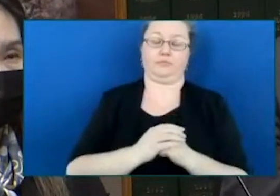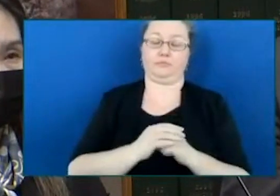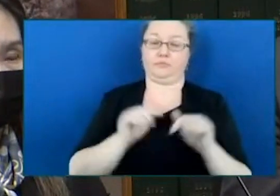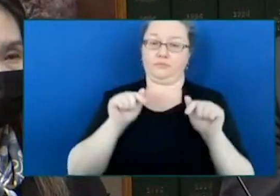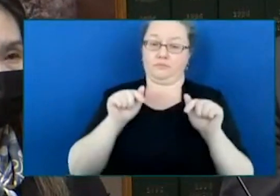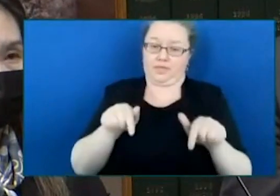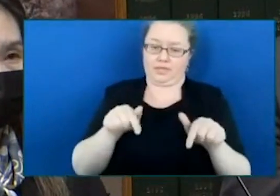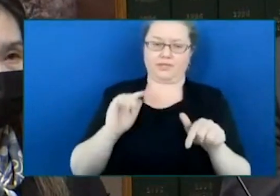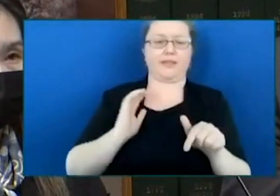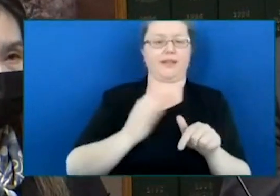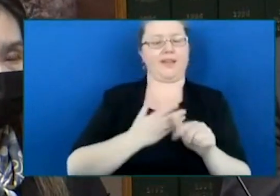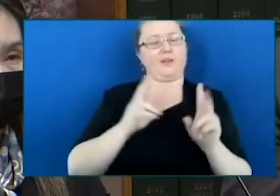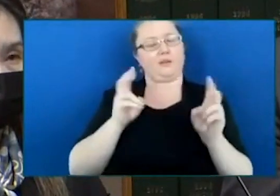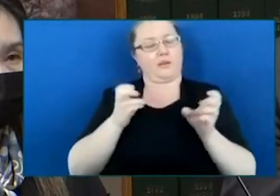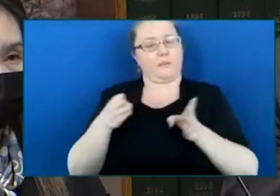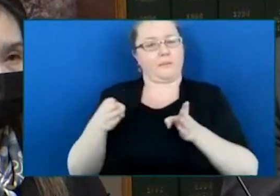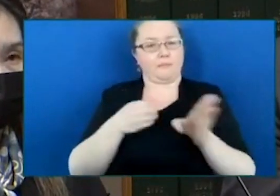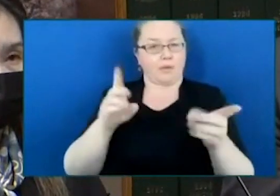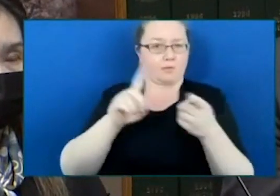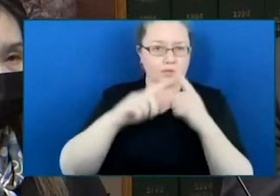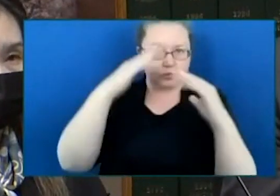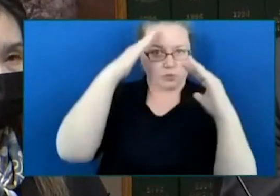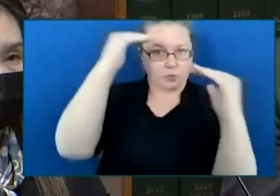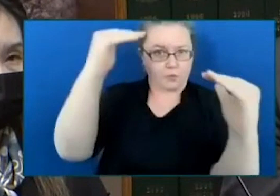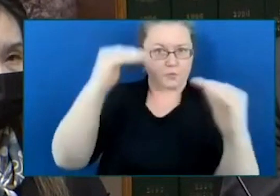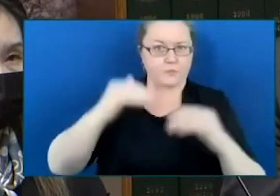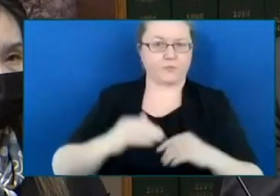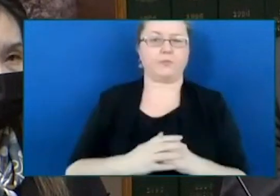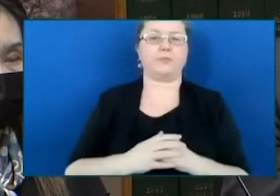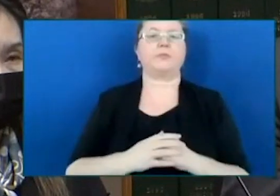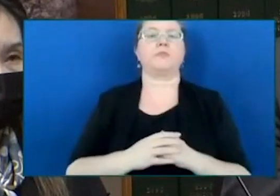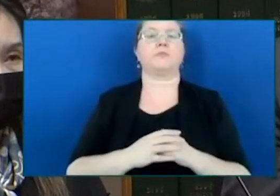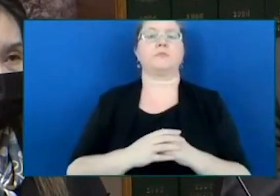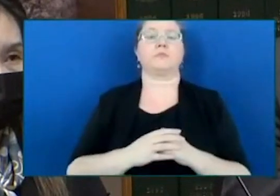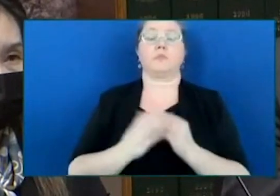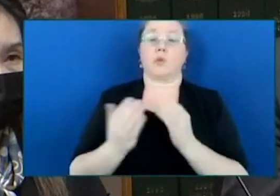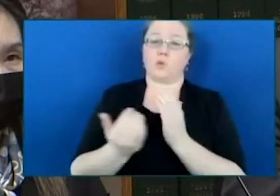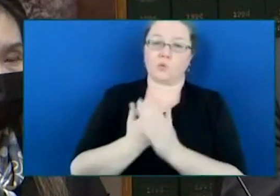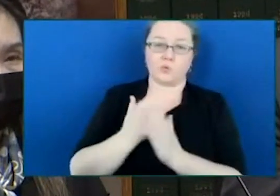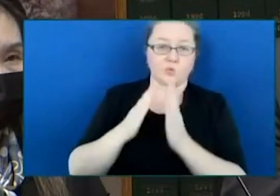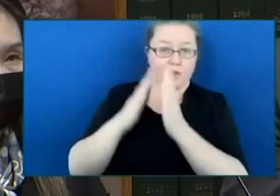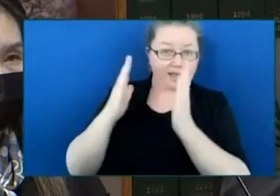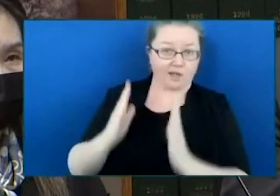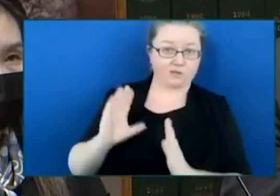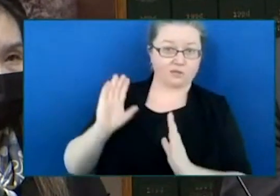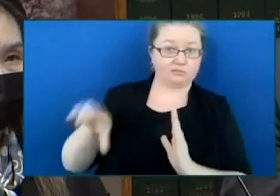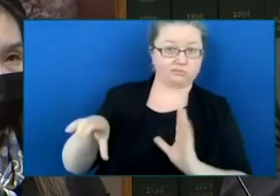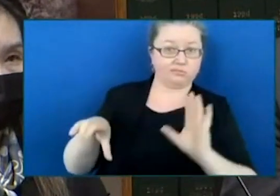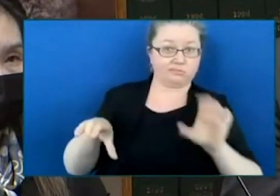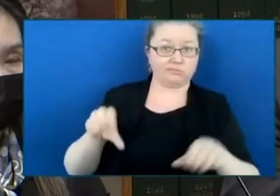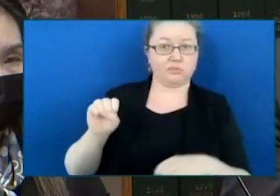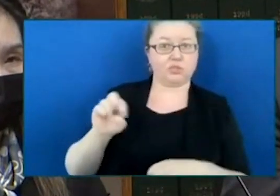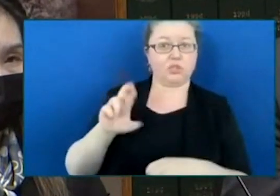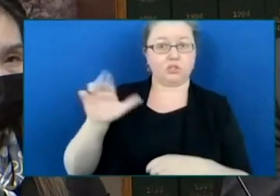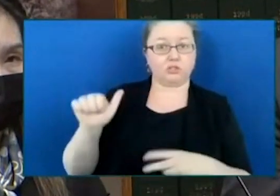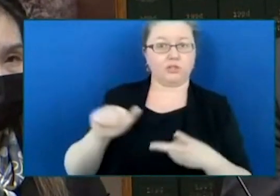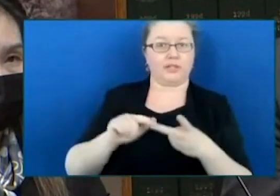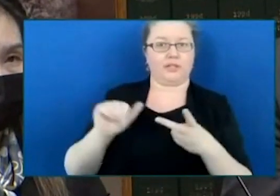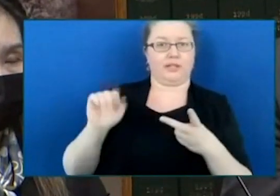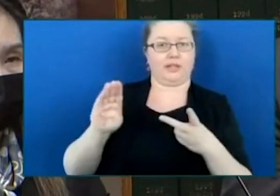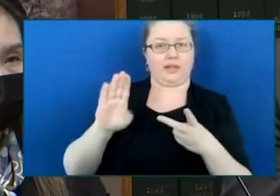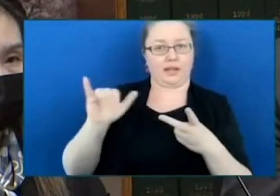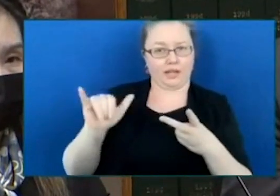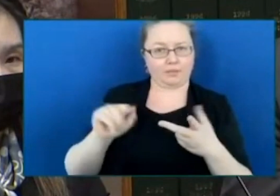to hope. New complex care housing already on the way for Surrey, Abbotsford, and Vancouver will be expanded to another